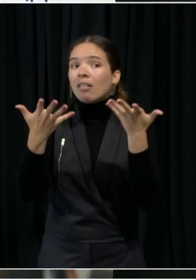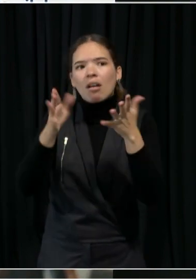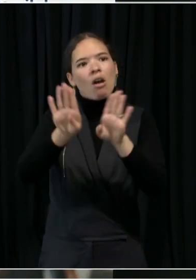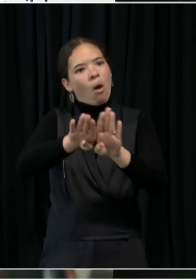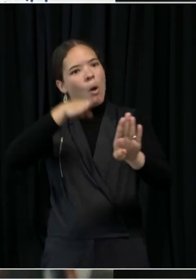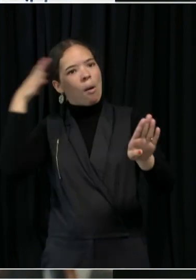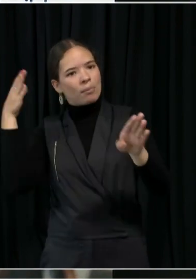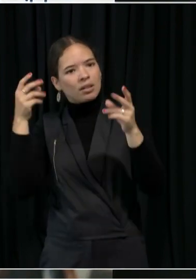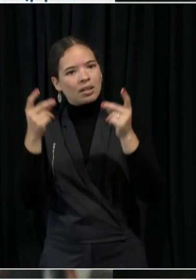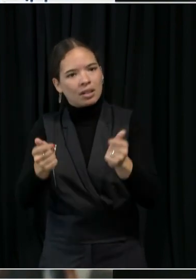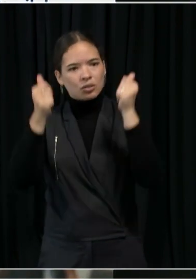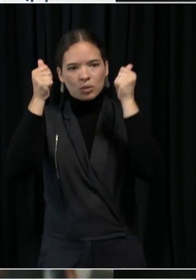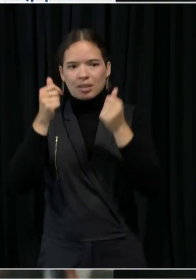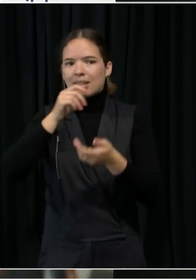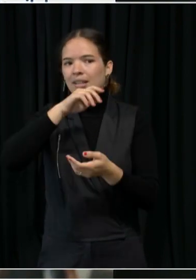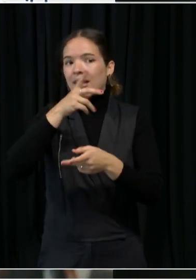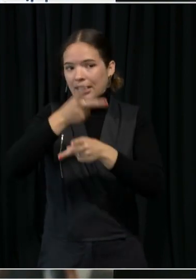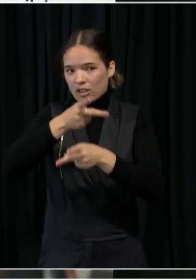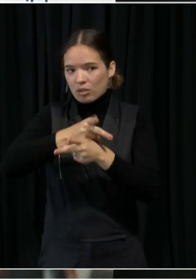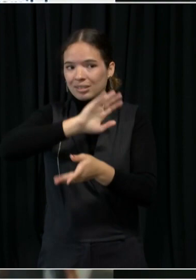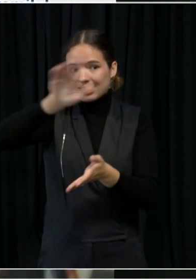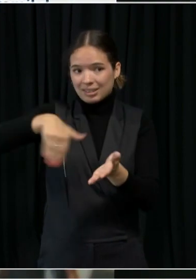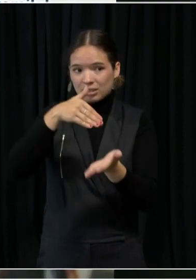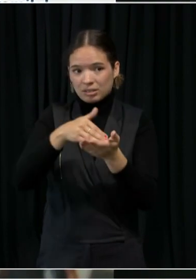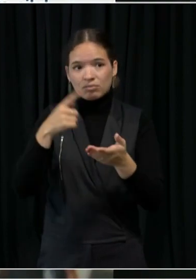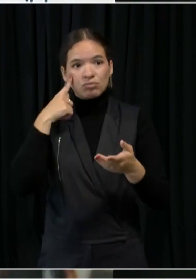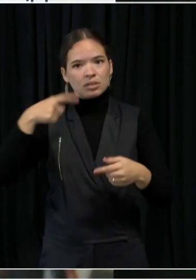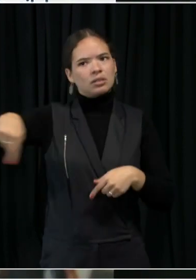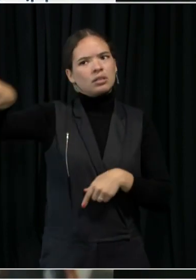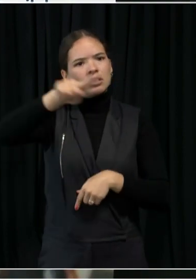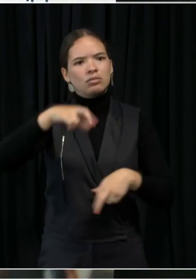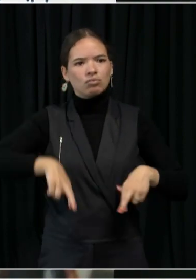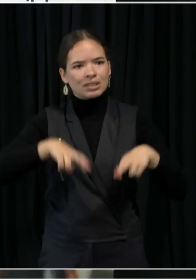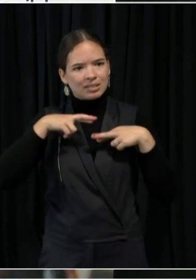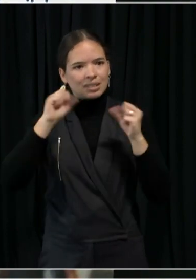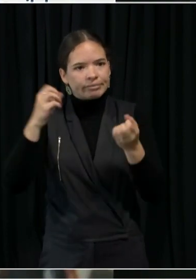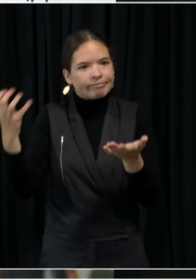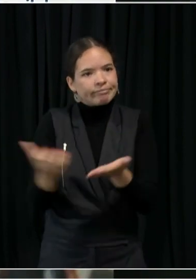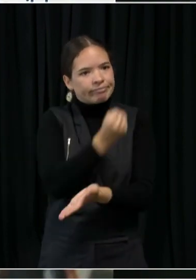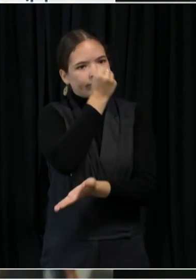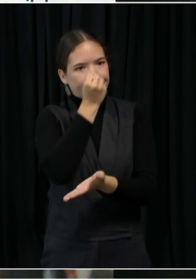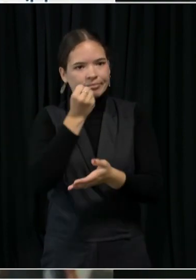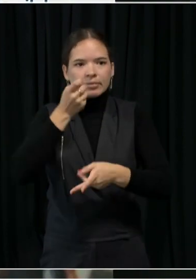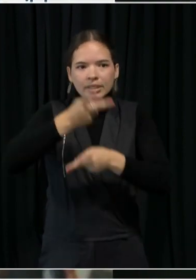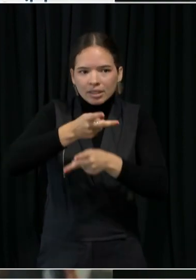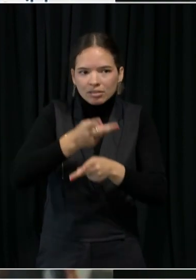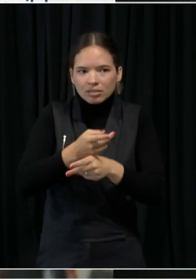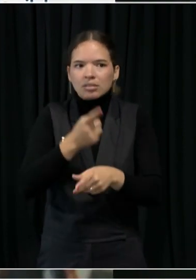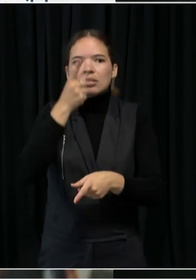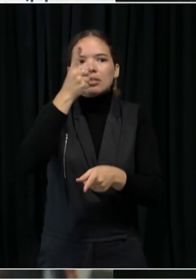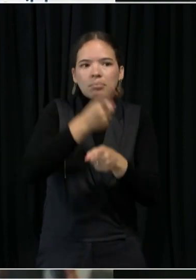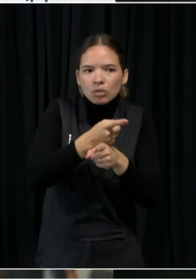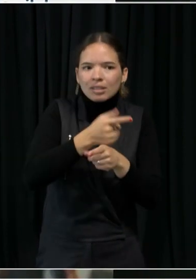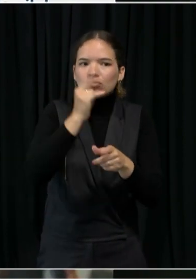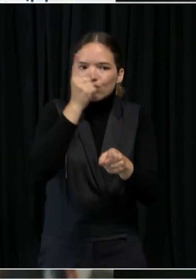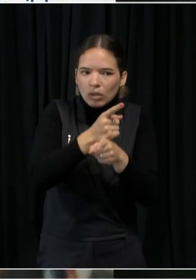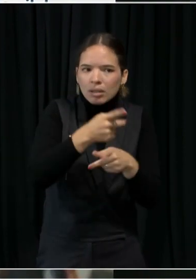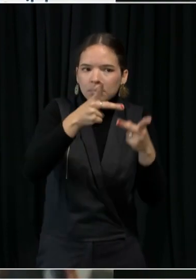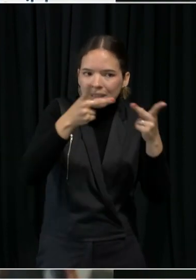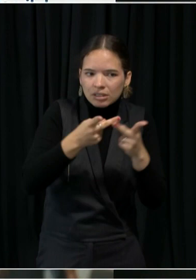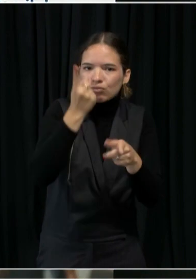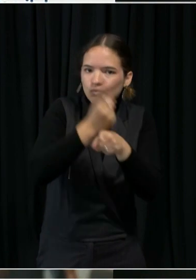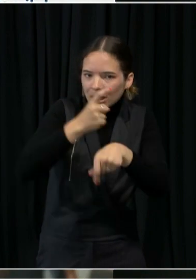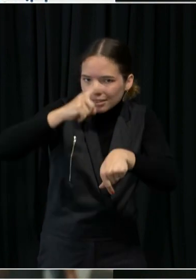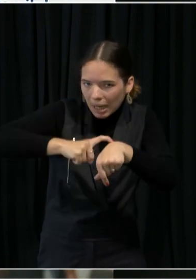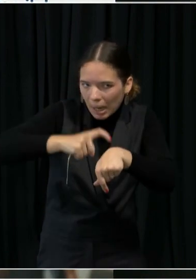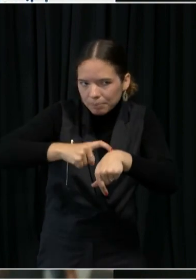are getting the right care in the right place at the right time. So it doesn't mean that you